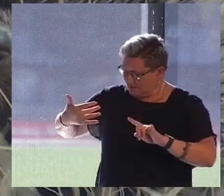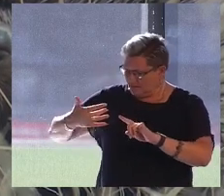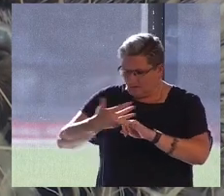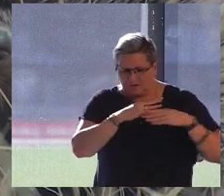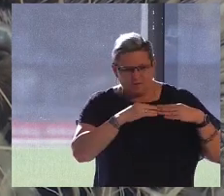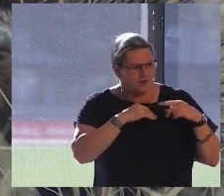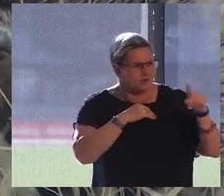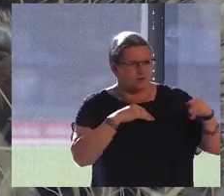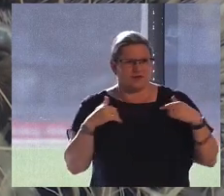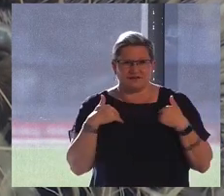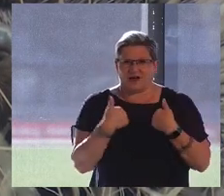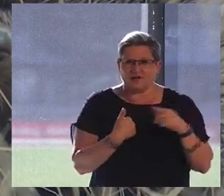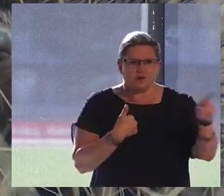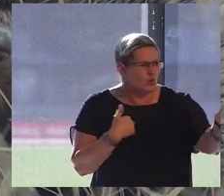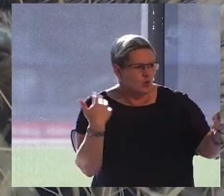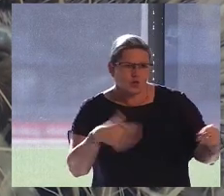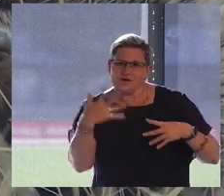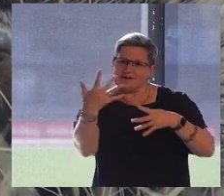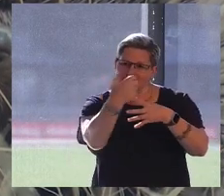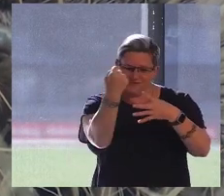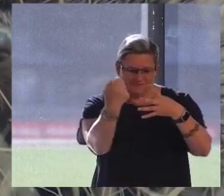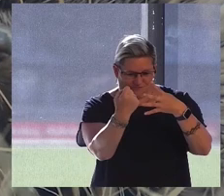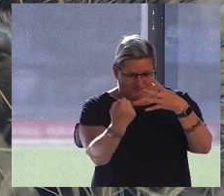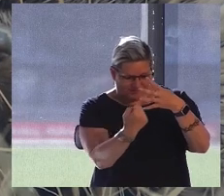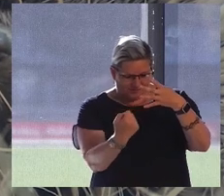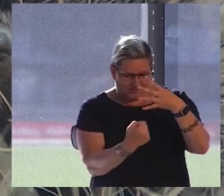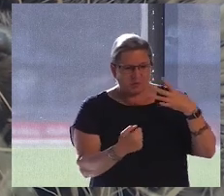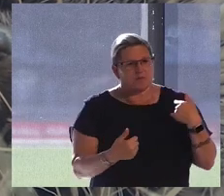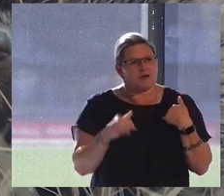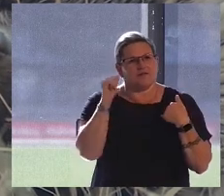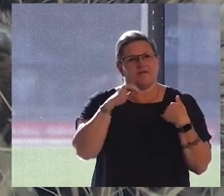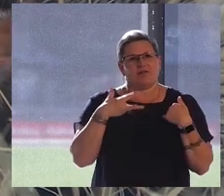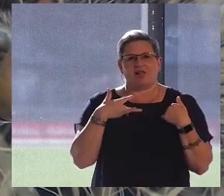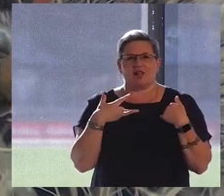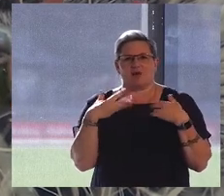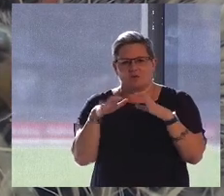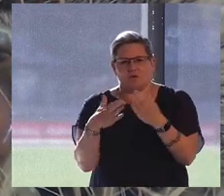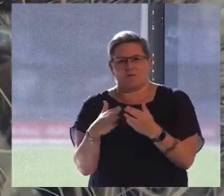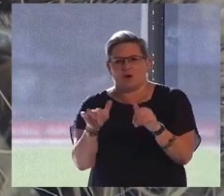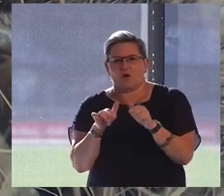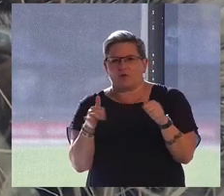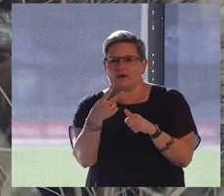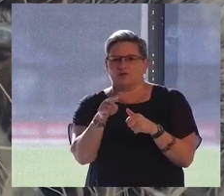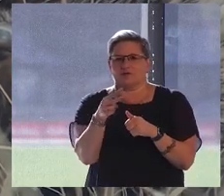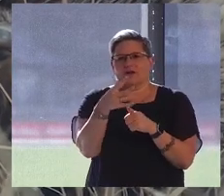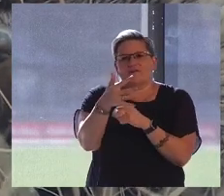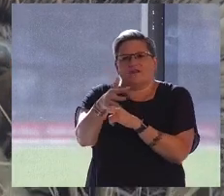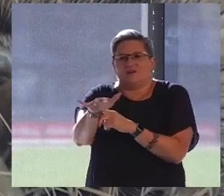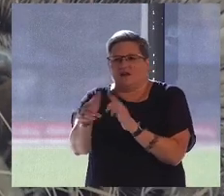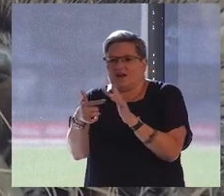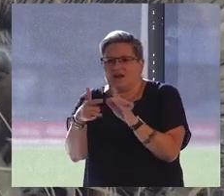Anna has achieved, but I also feel like the world will be okay by 2050 if we've got a room full of Annas.